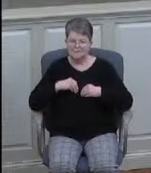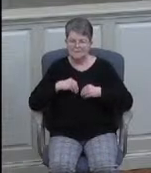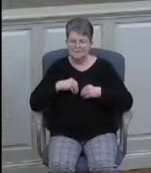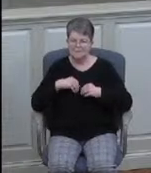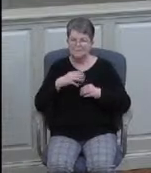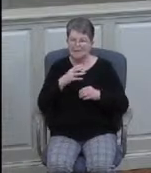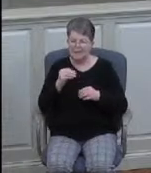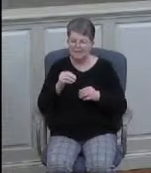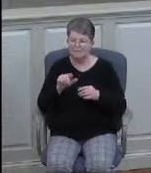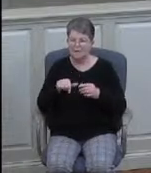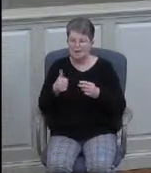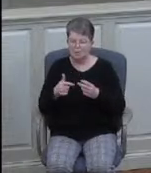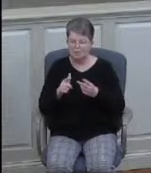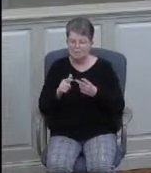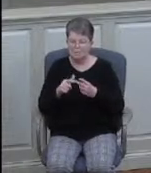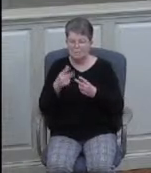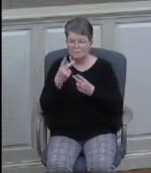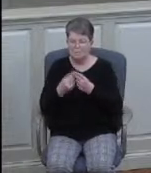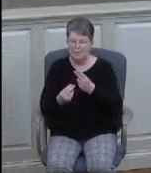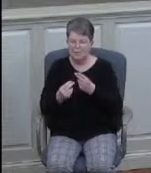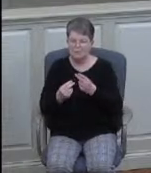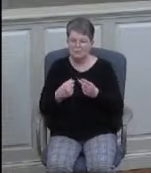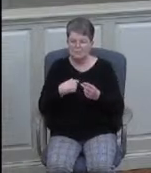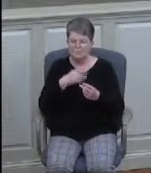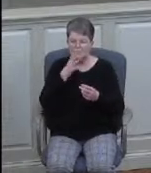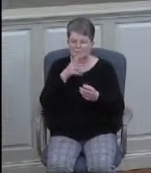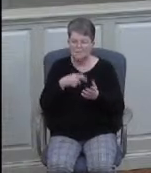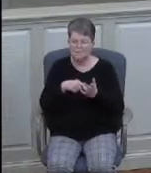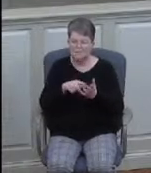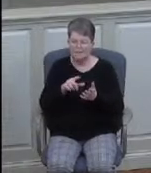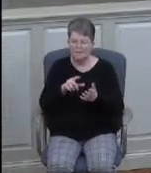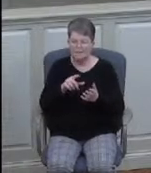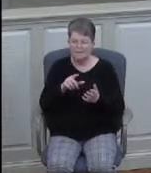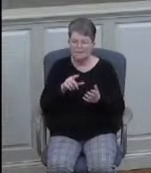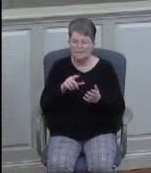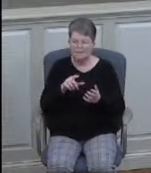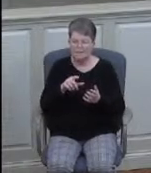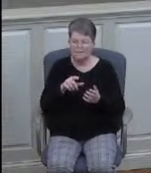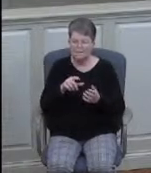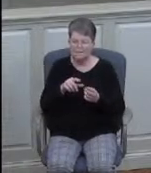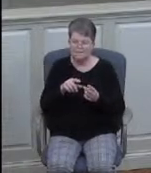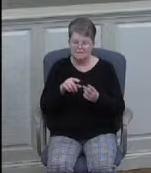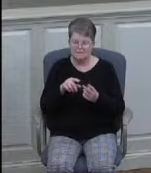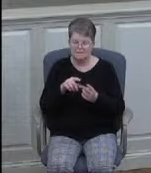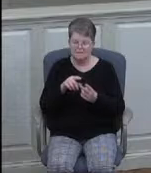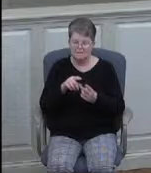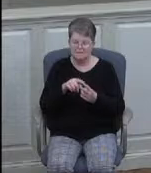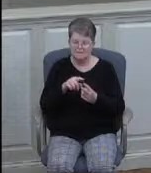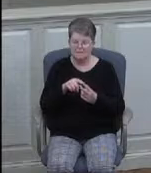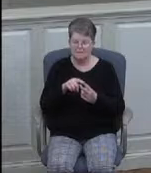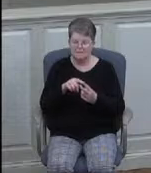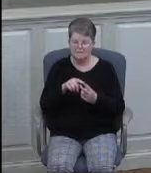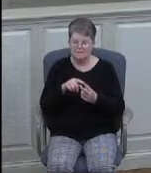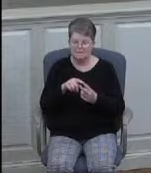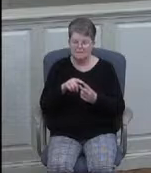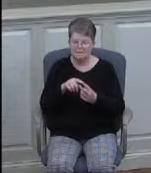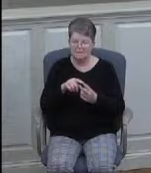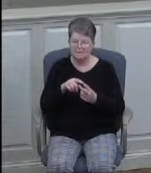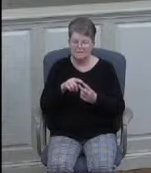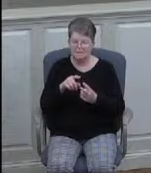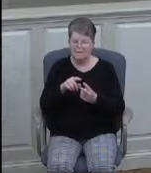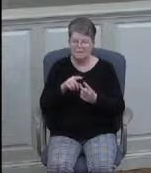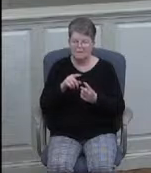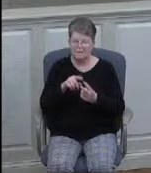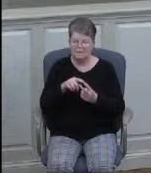the alternate, and we would fund those. The base bid would be funded out of public services, and the alternate would be funded out of the Millennium Park